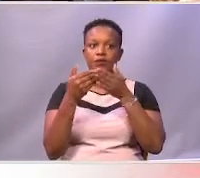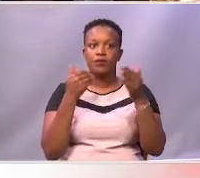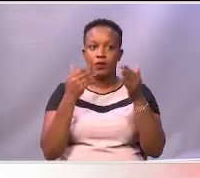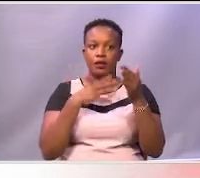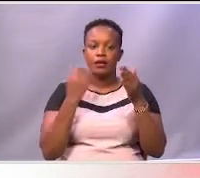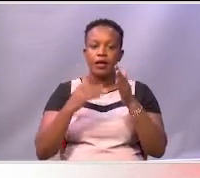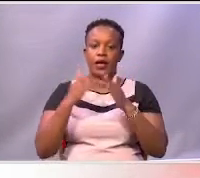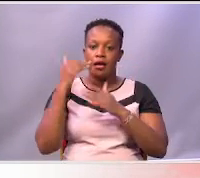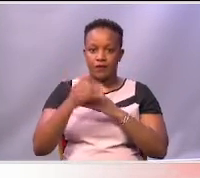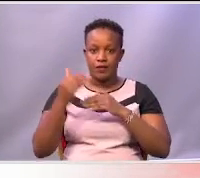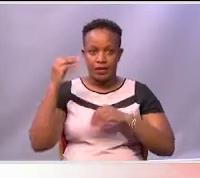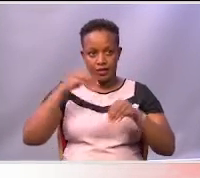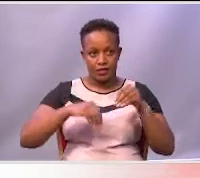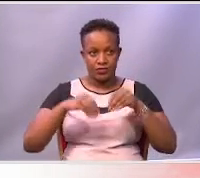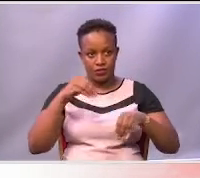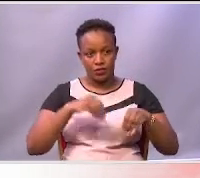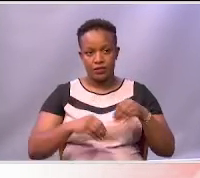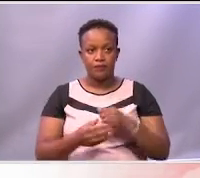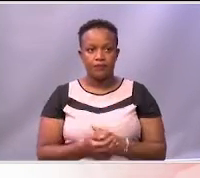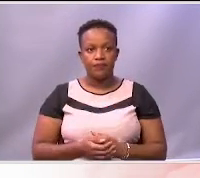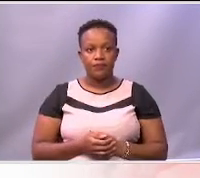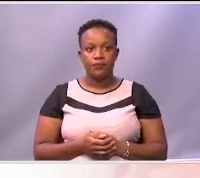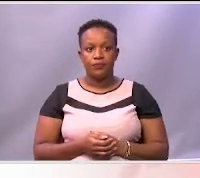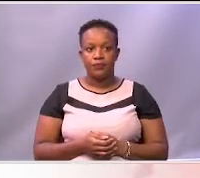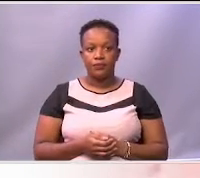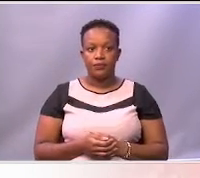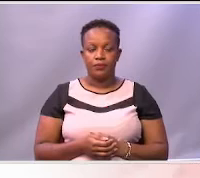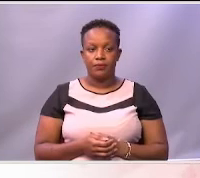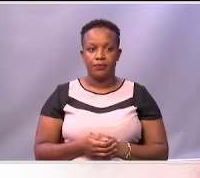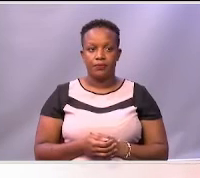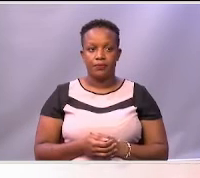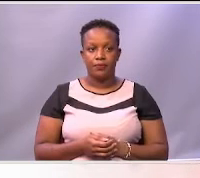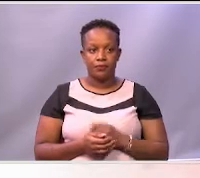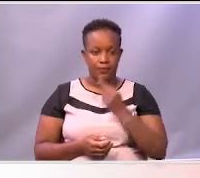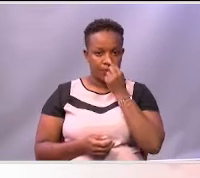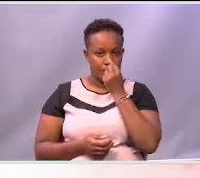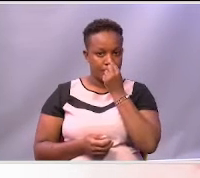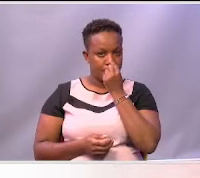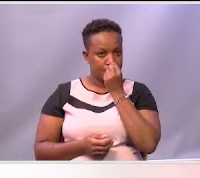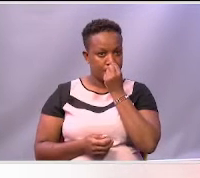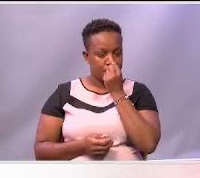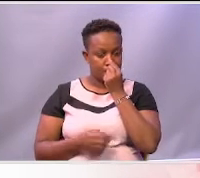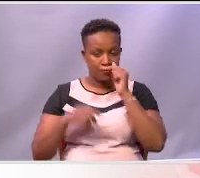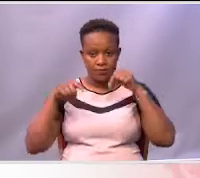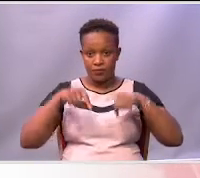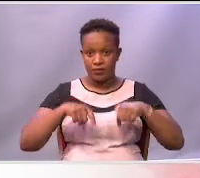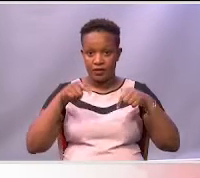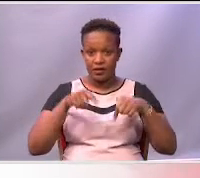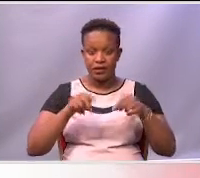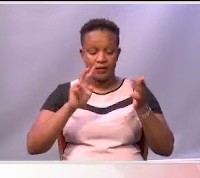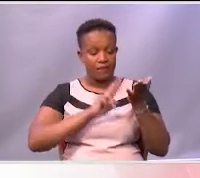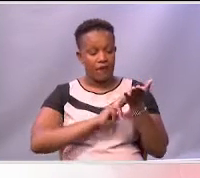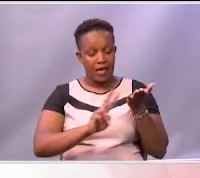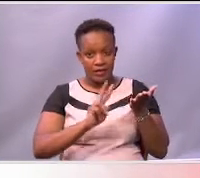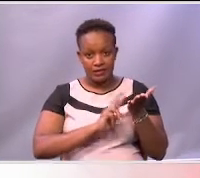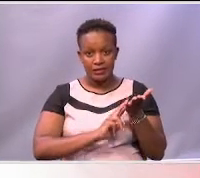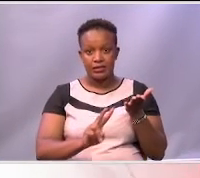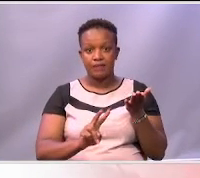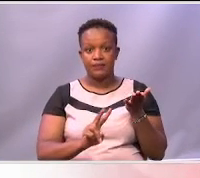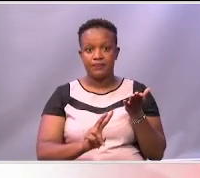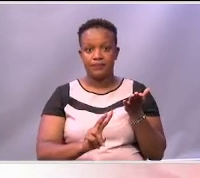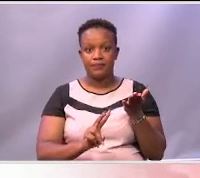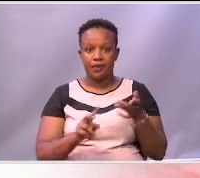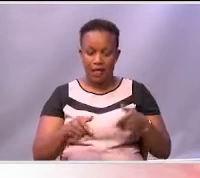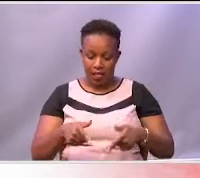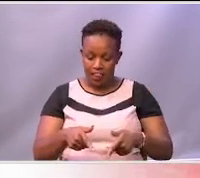mkuu ujao. And today's verse, if you may agree me, if you may allow me to